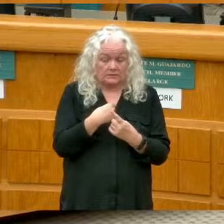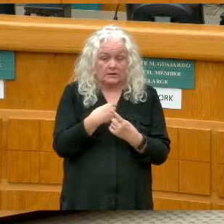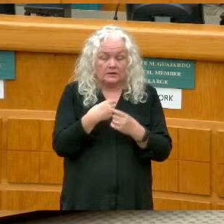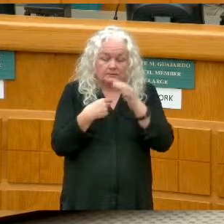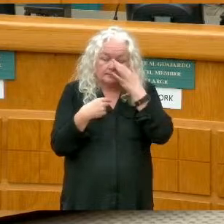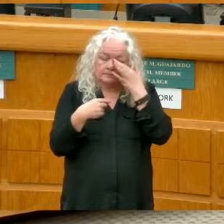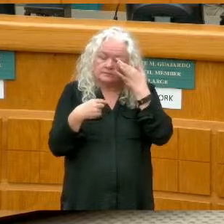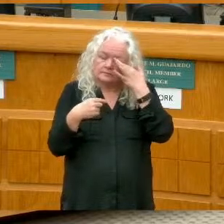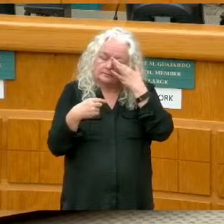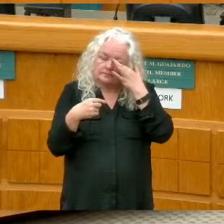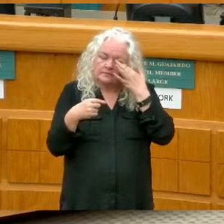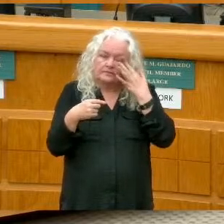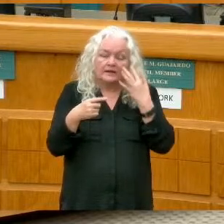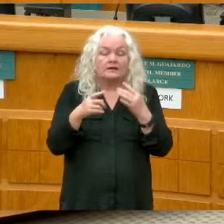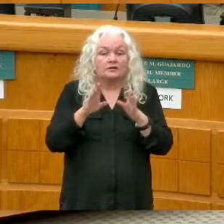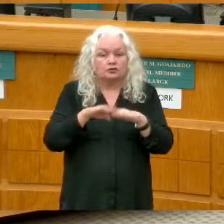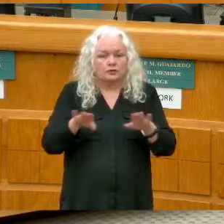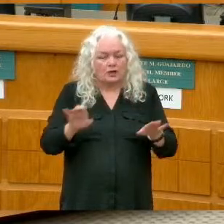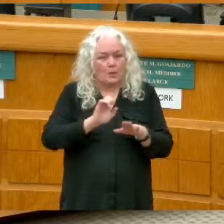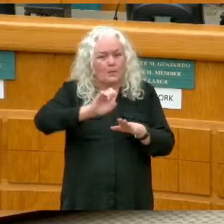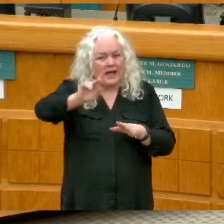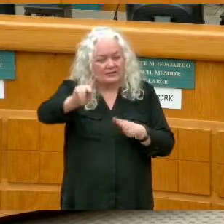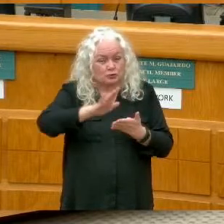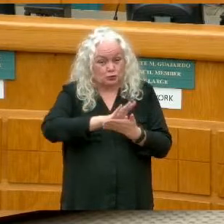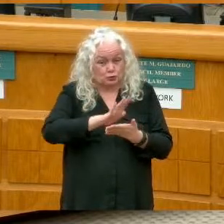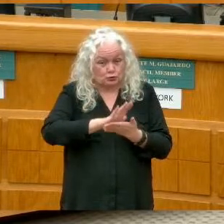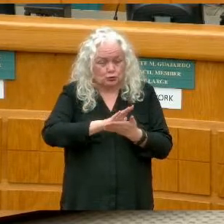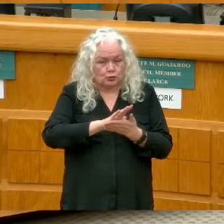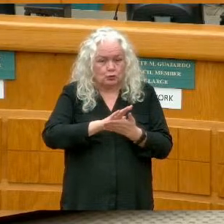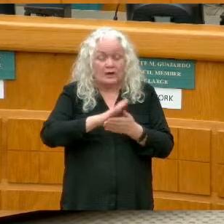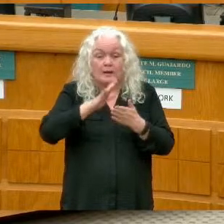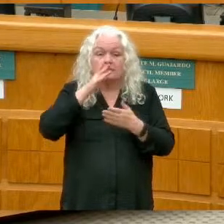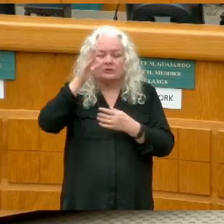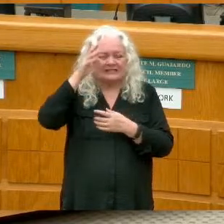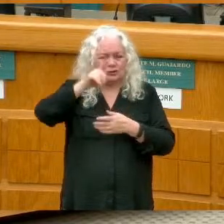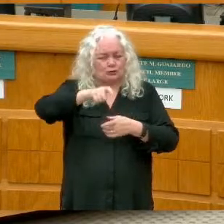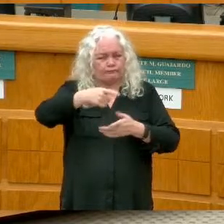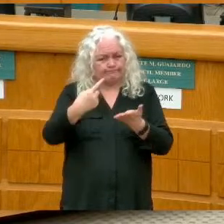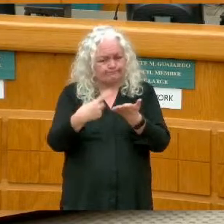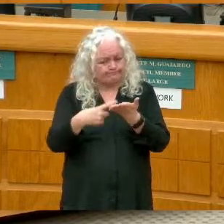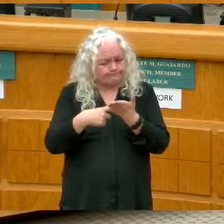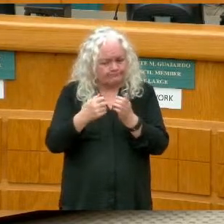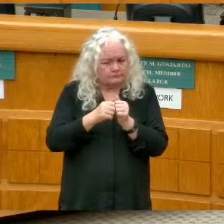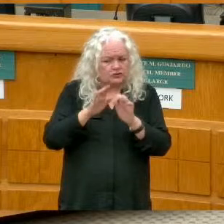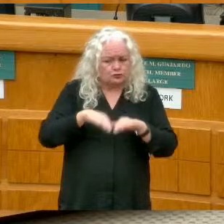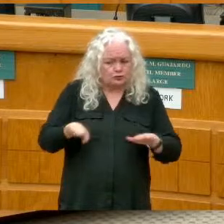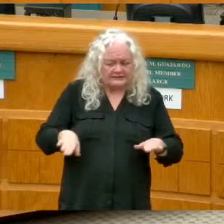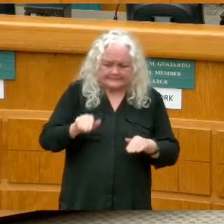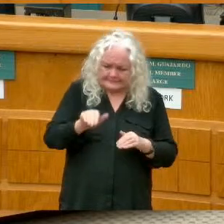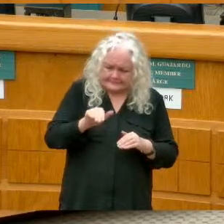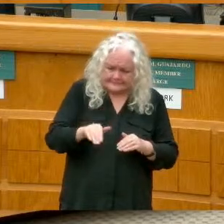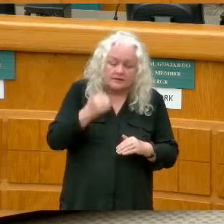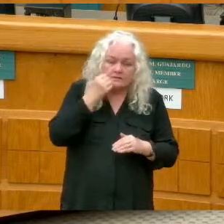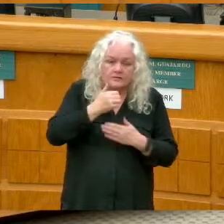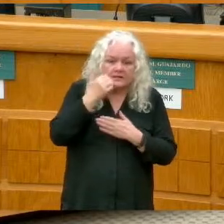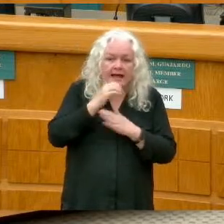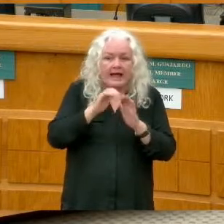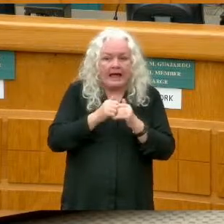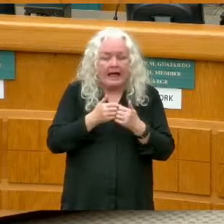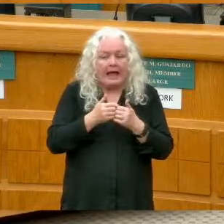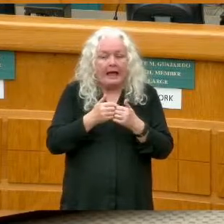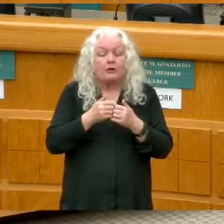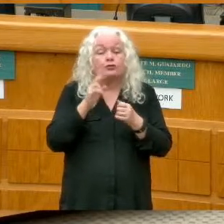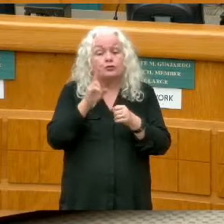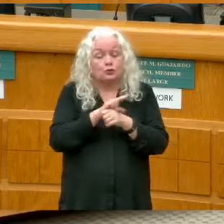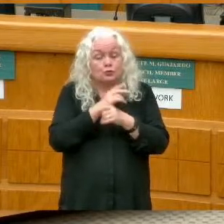As our children go back to classrooms, parents need to talk to their children and give daily reminders on how to properly wear